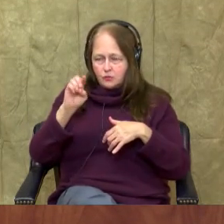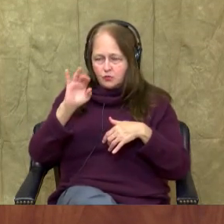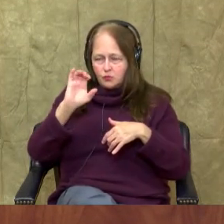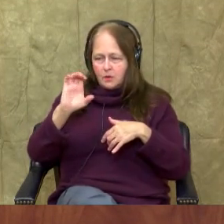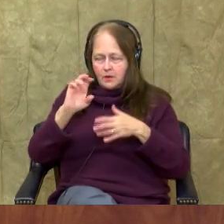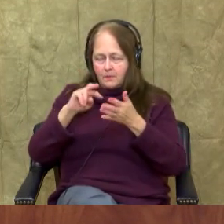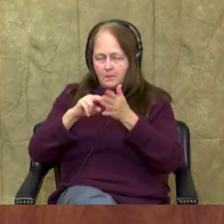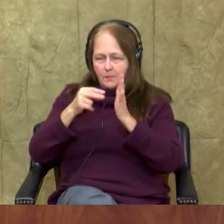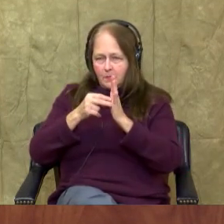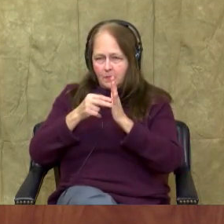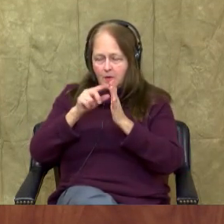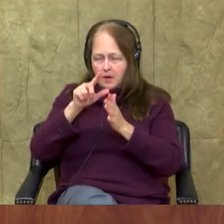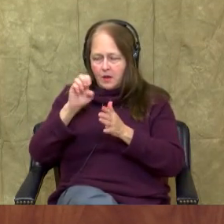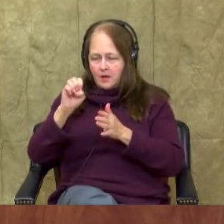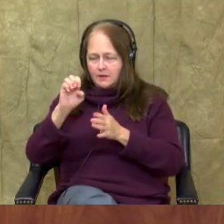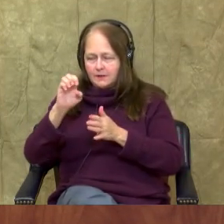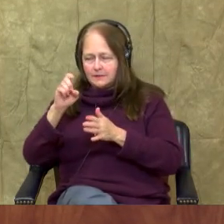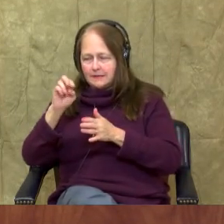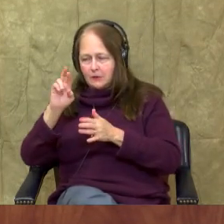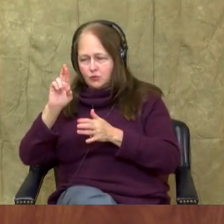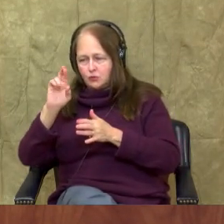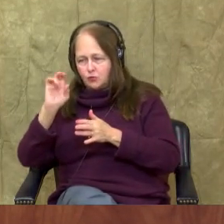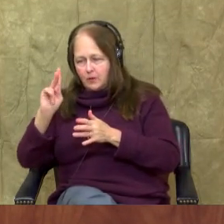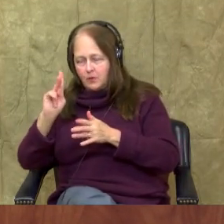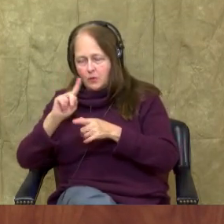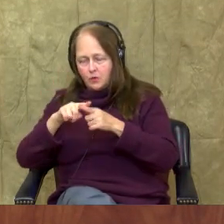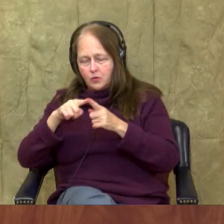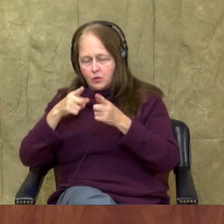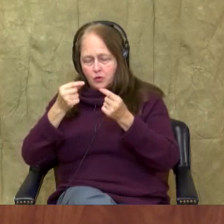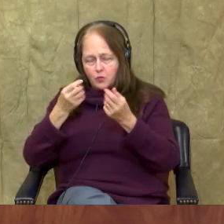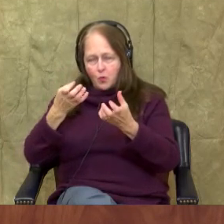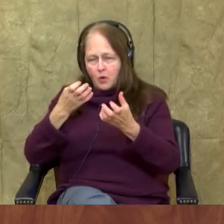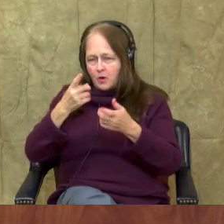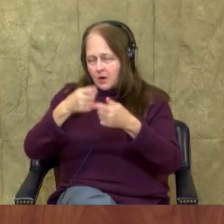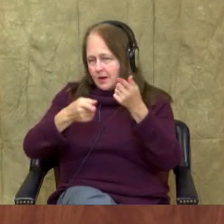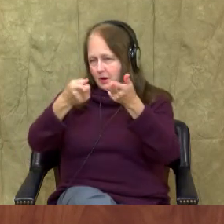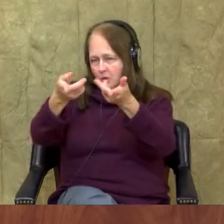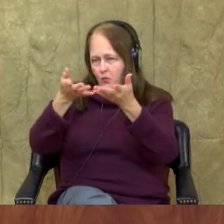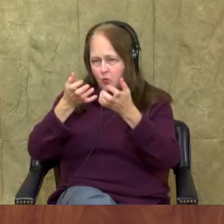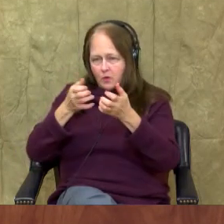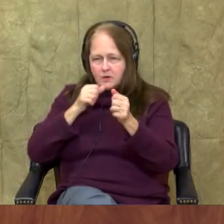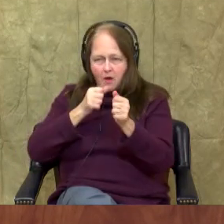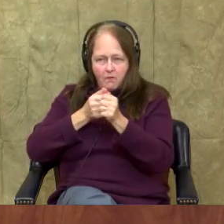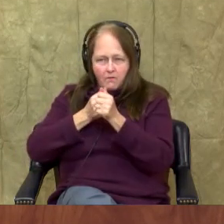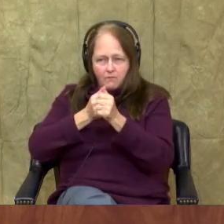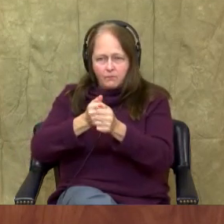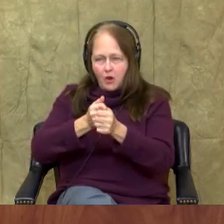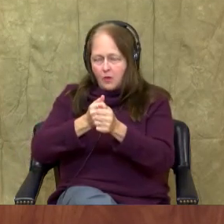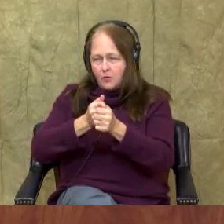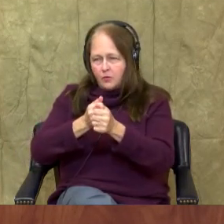means that LeCedric is going to be somebody who does what he wants, doesn't necessarily follow the crowd.